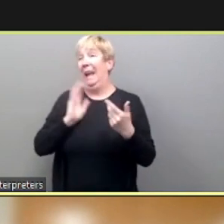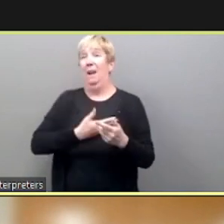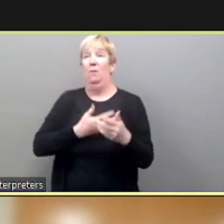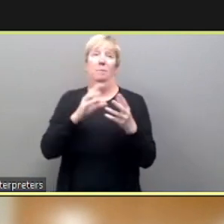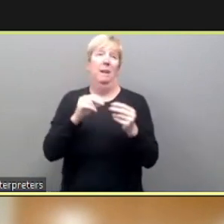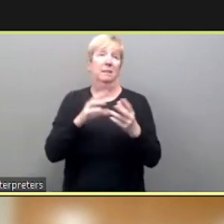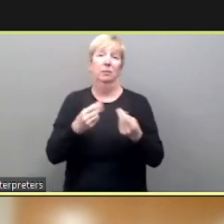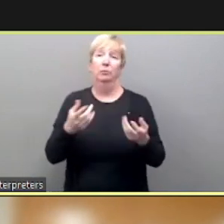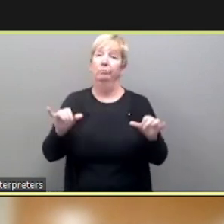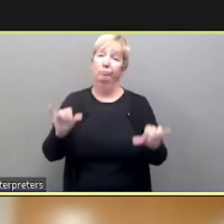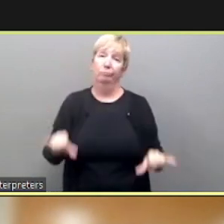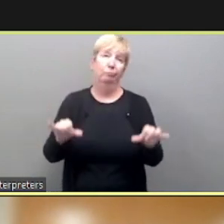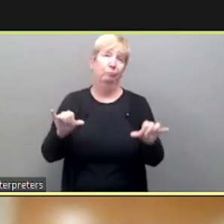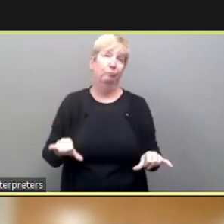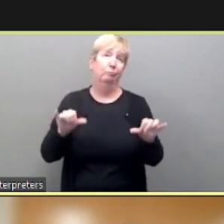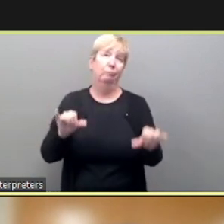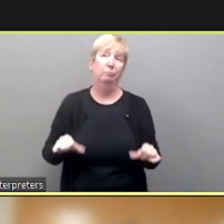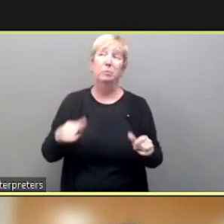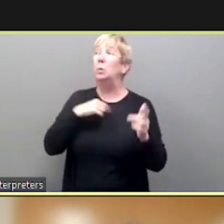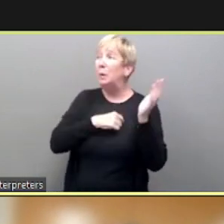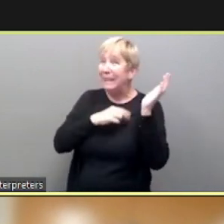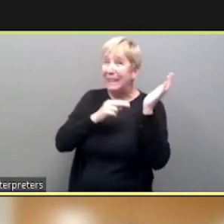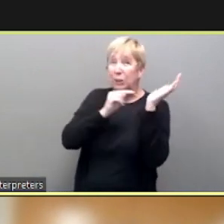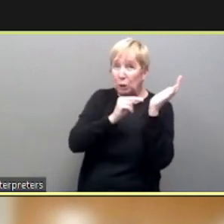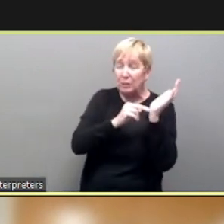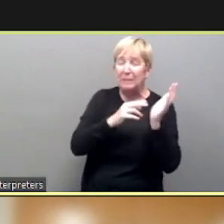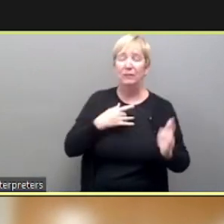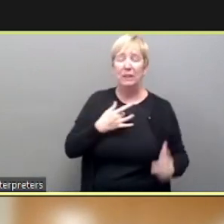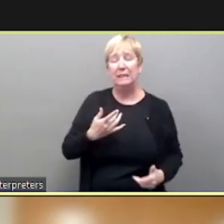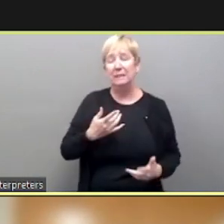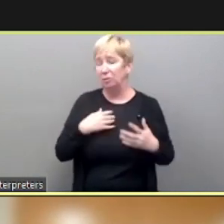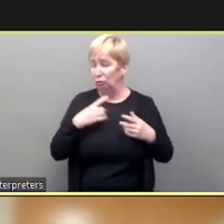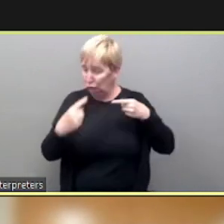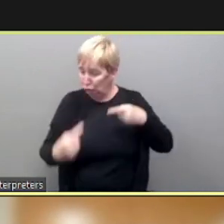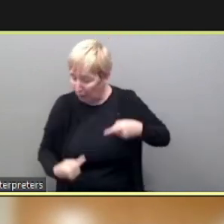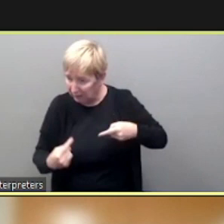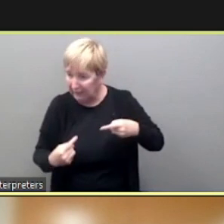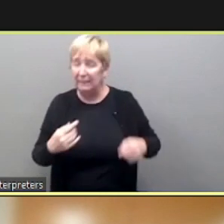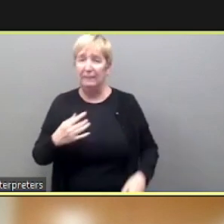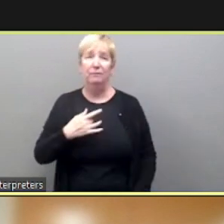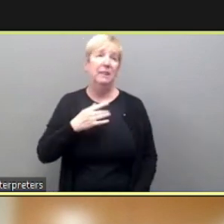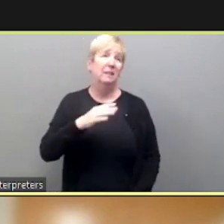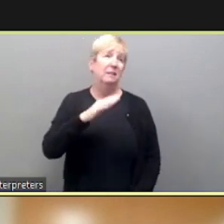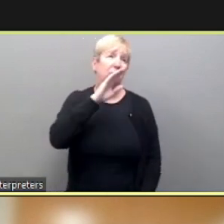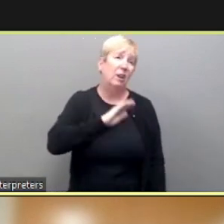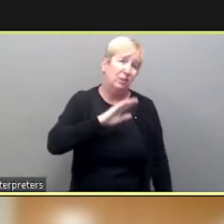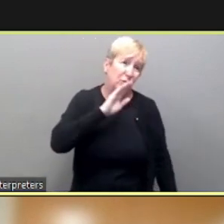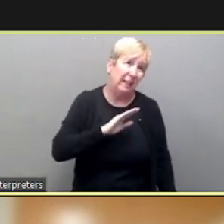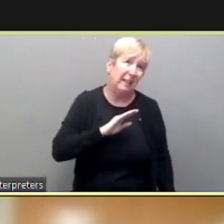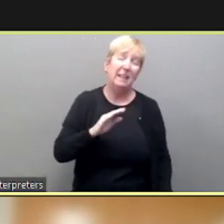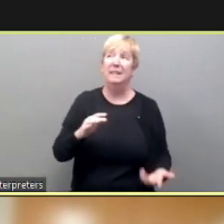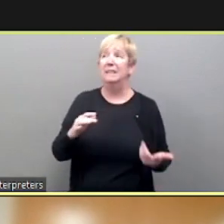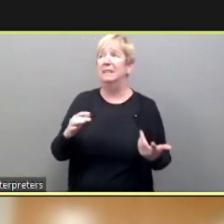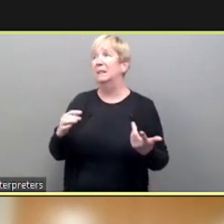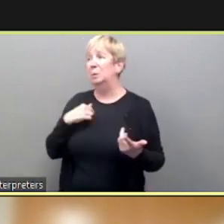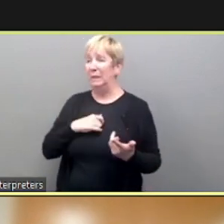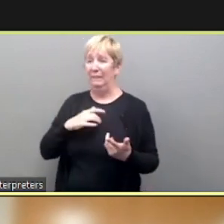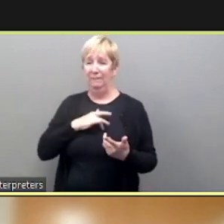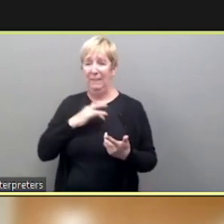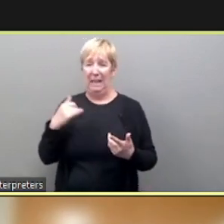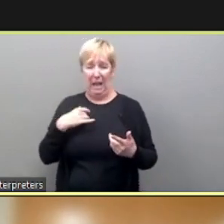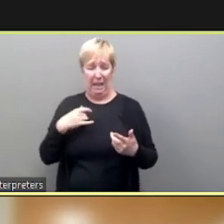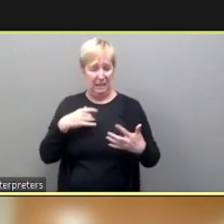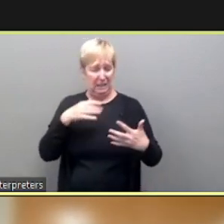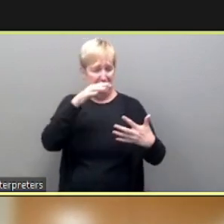nursing leaders, we are struggling, we are frustrated, and we often find ourselves in a position to make the least bad decision that we